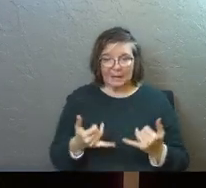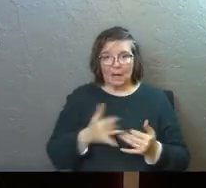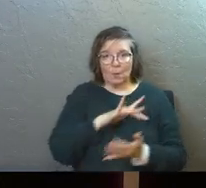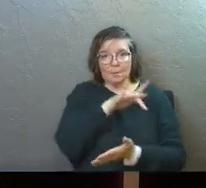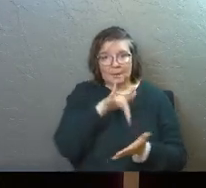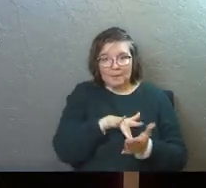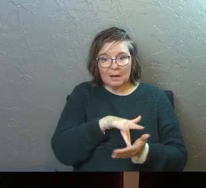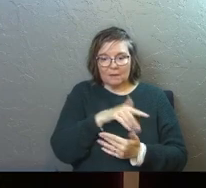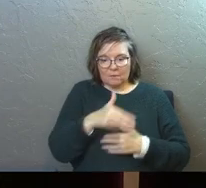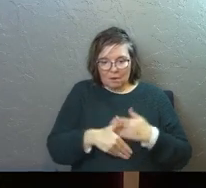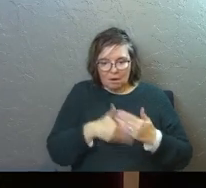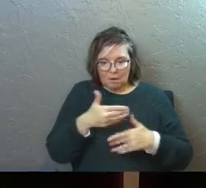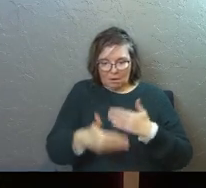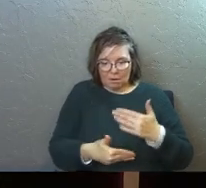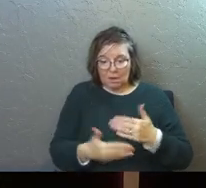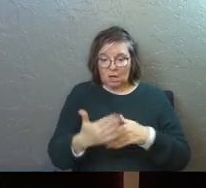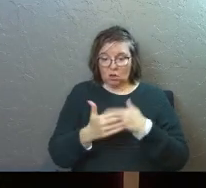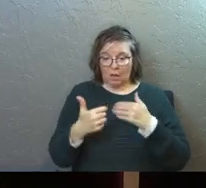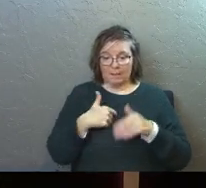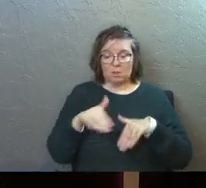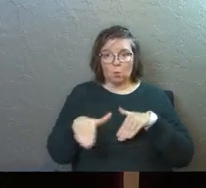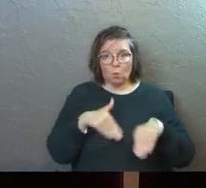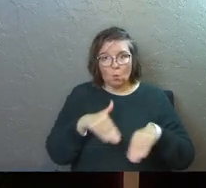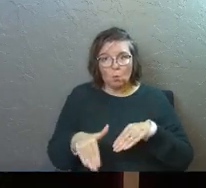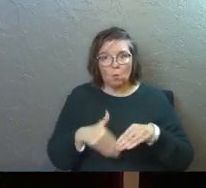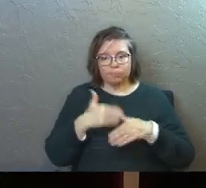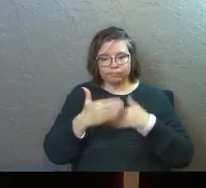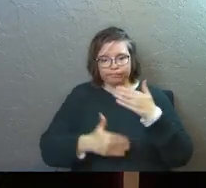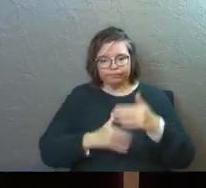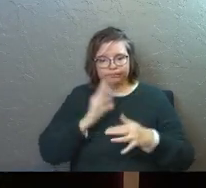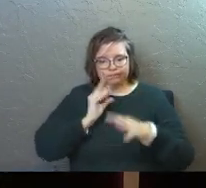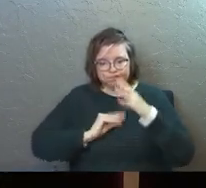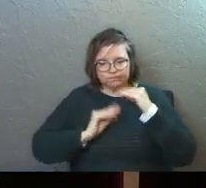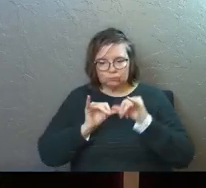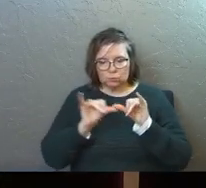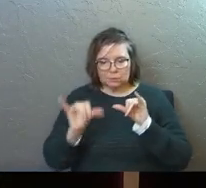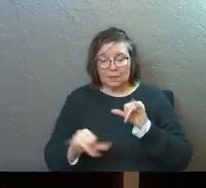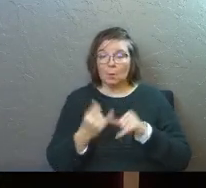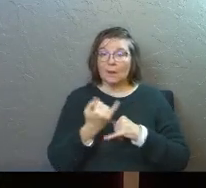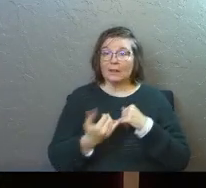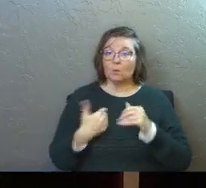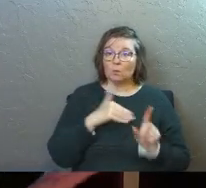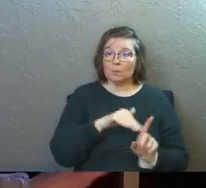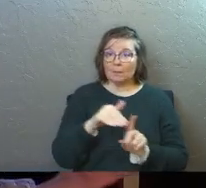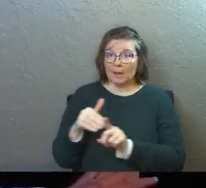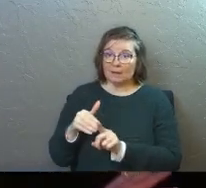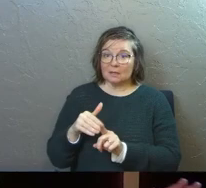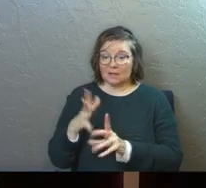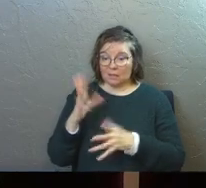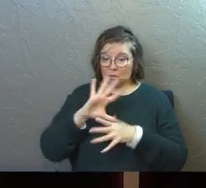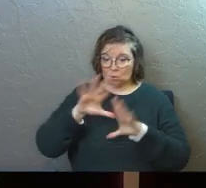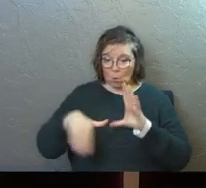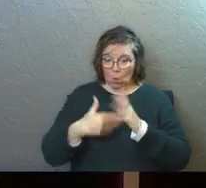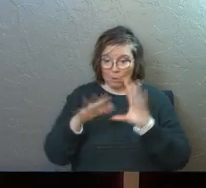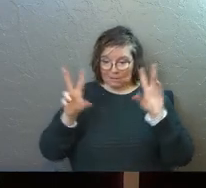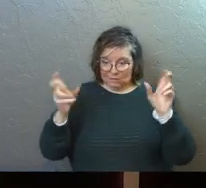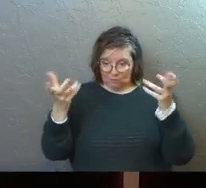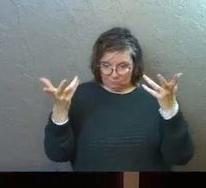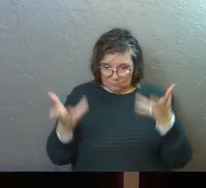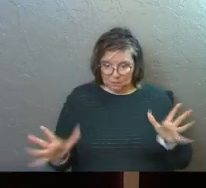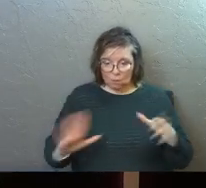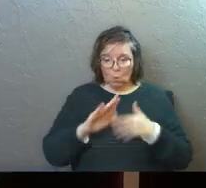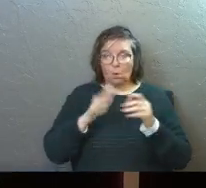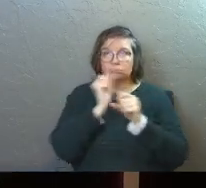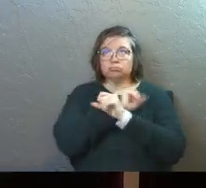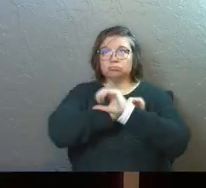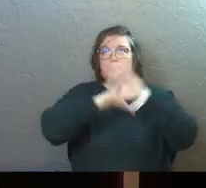midst of that plan and purpose. And he's calling me to walk it out. He's calling me to stay in it. And so one last thing I want to remind you as we wrap up this whole series, as we look at this